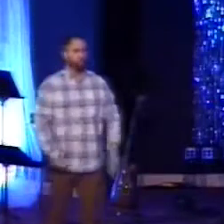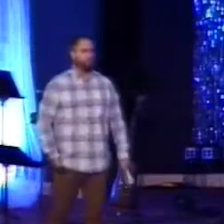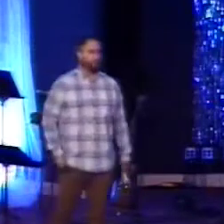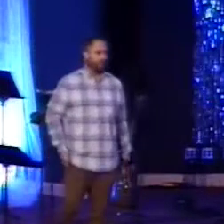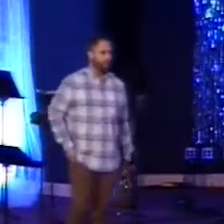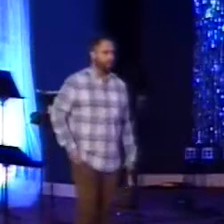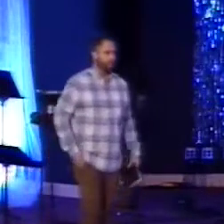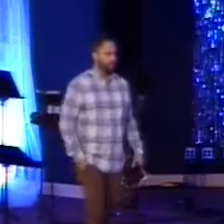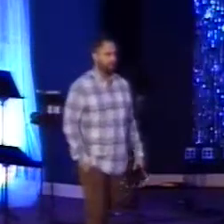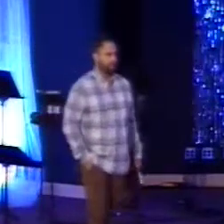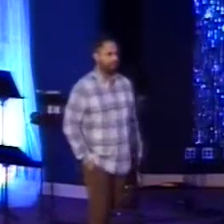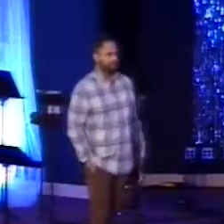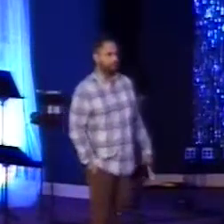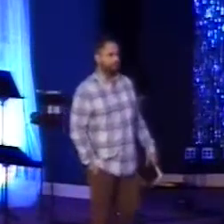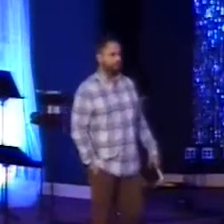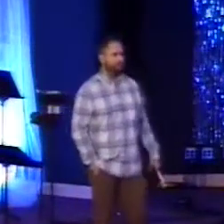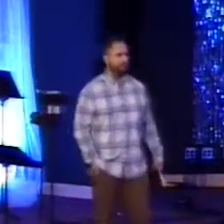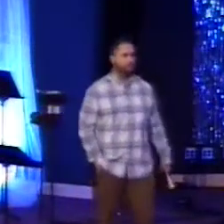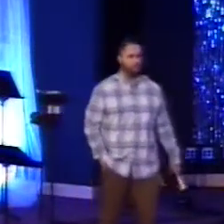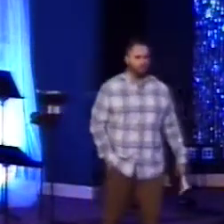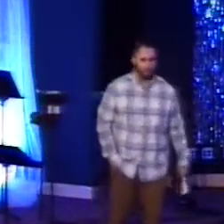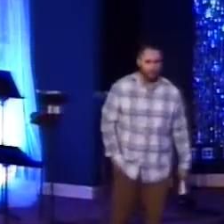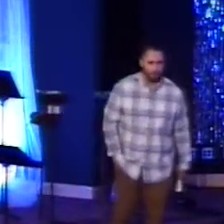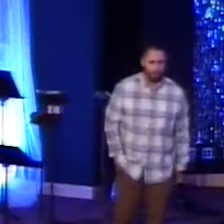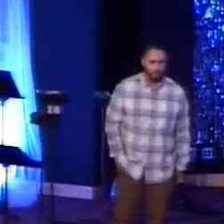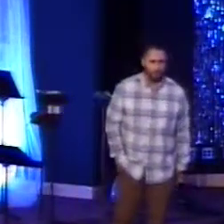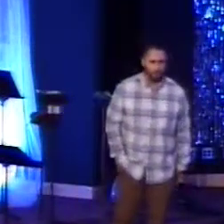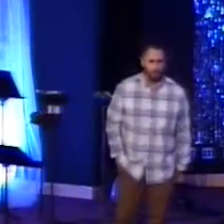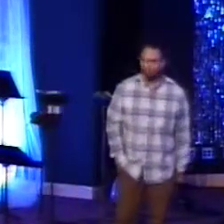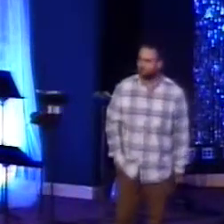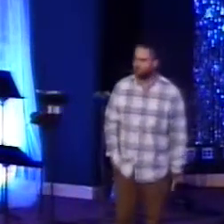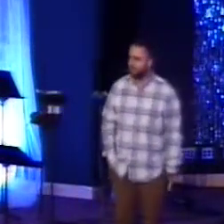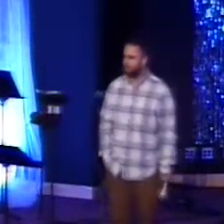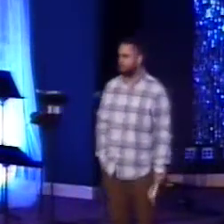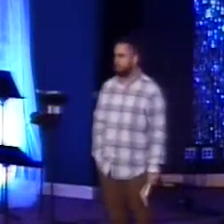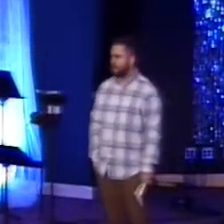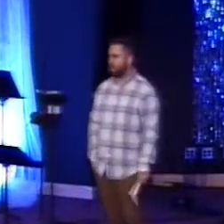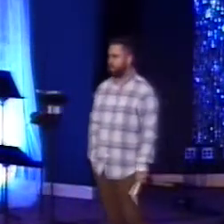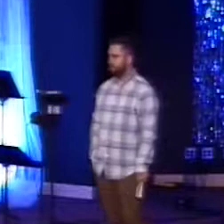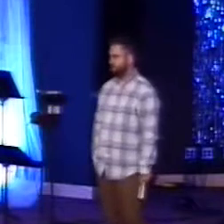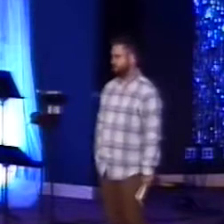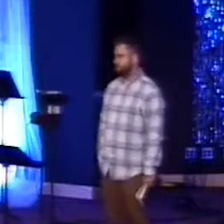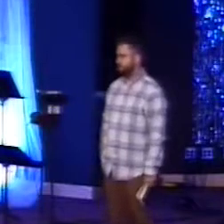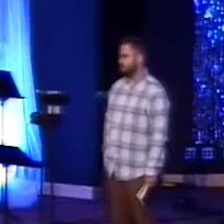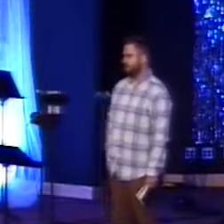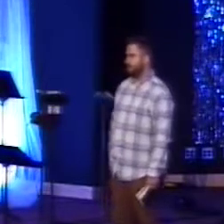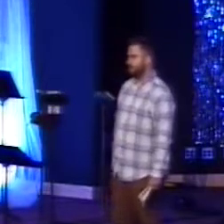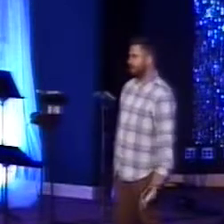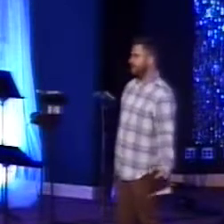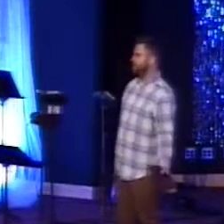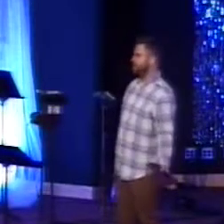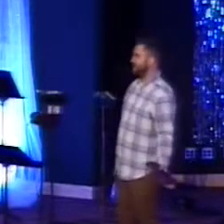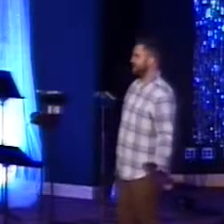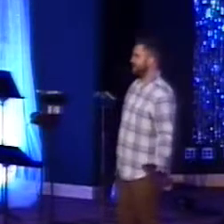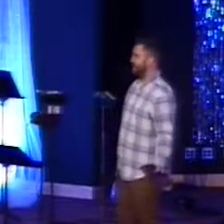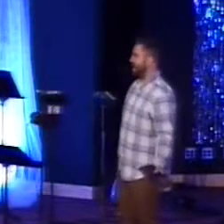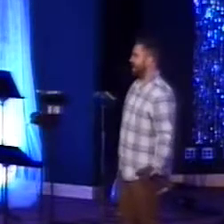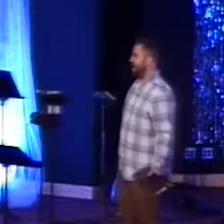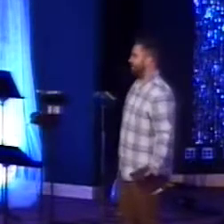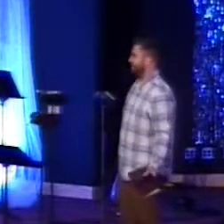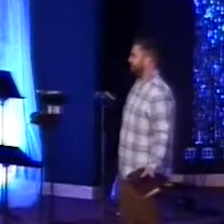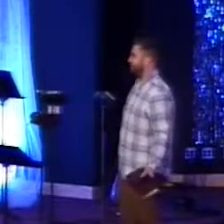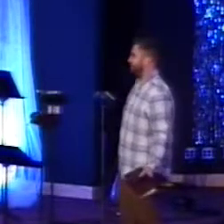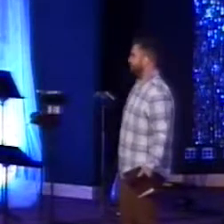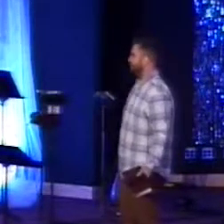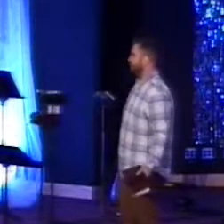the Jews think that because we have the flesh of Abraham, we have the favor of God, right? An analogy is that,